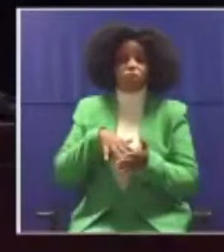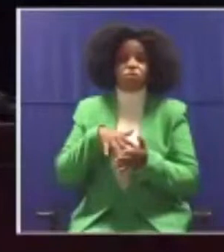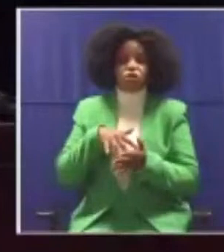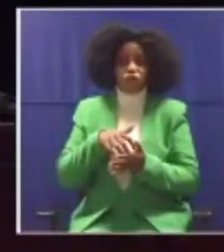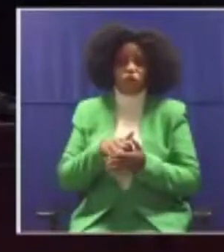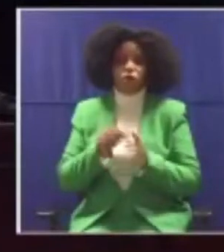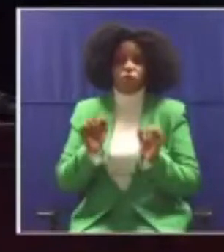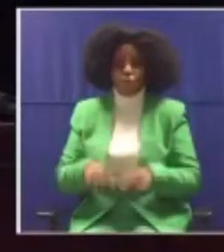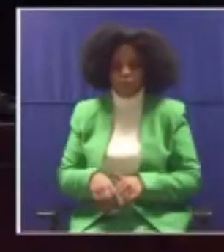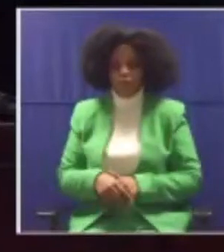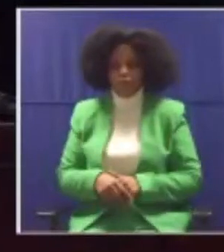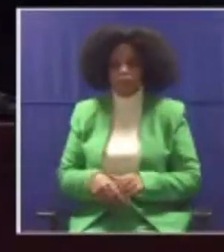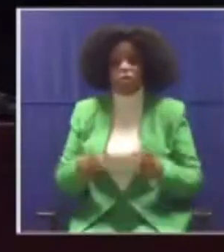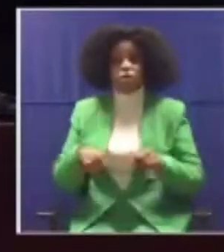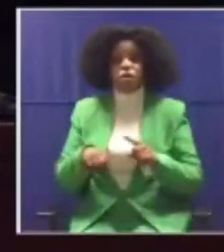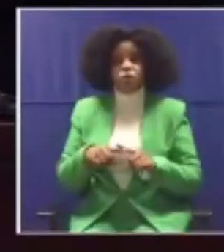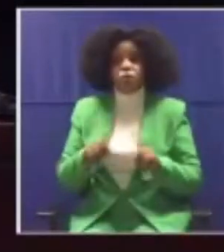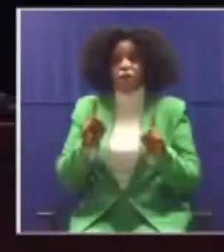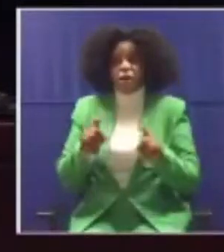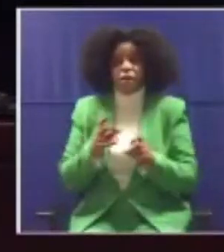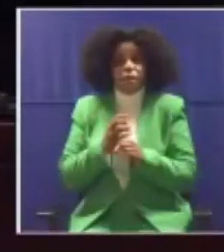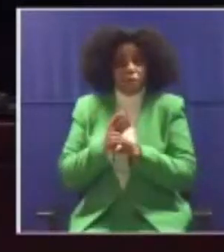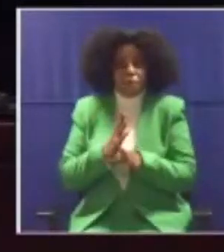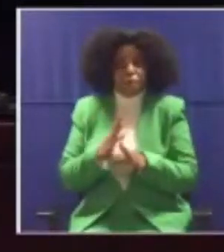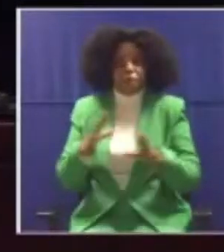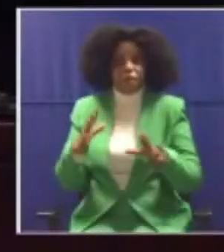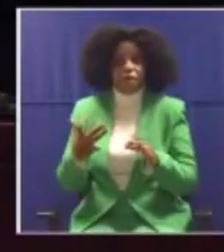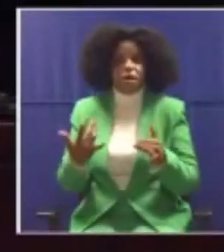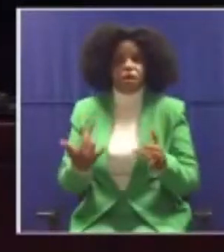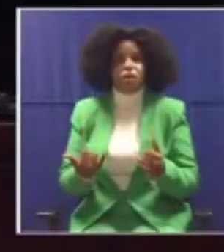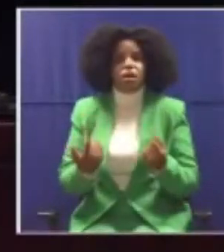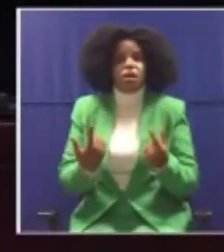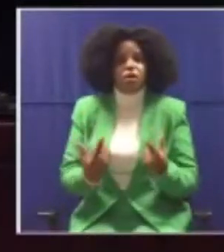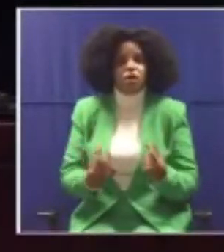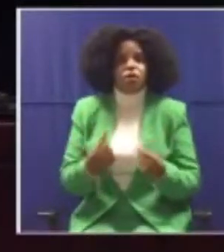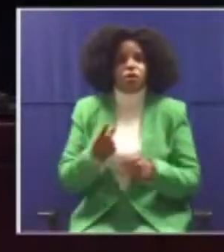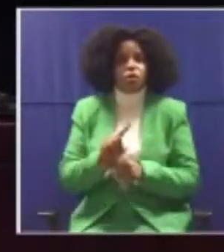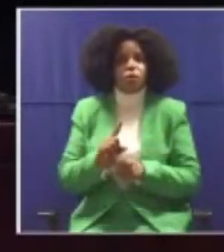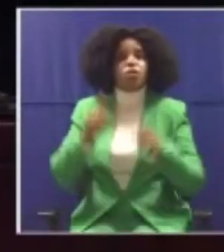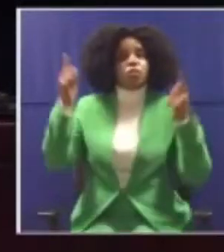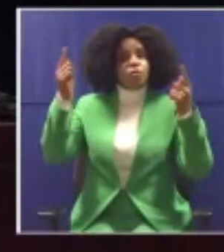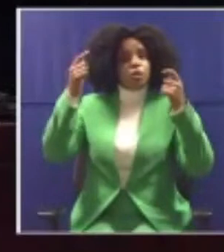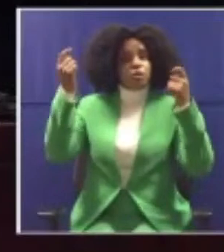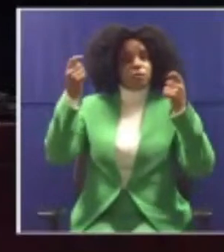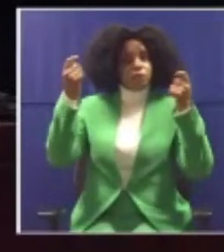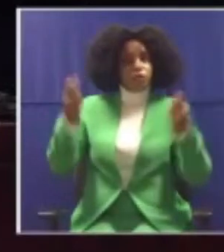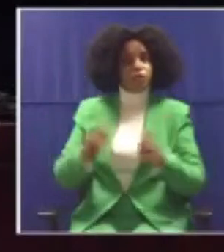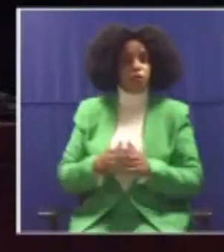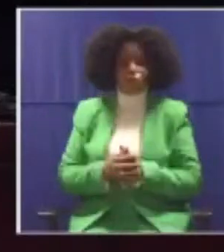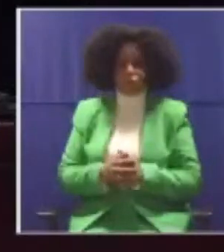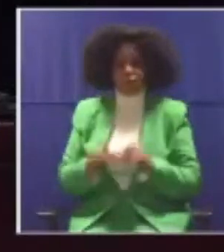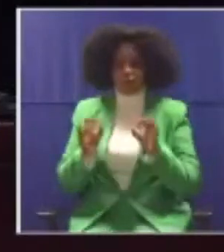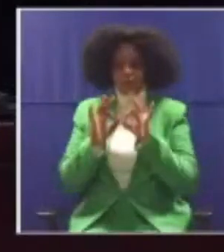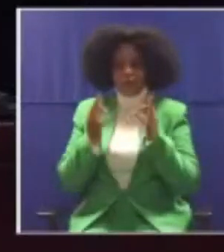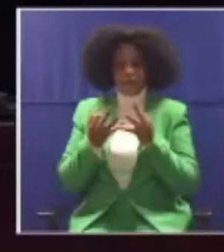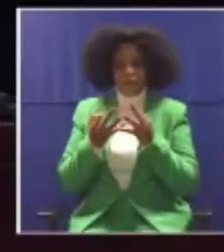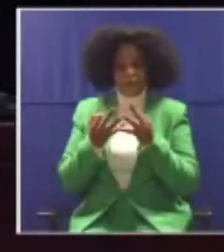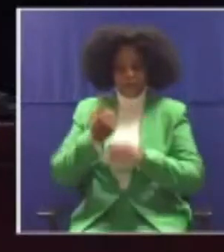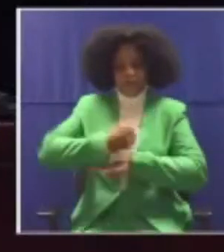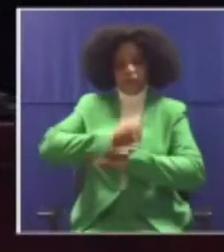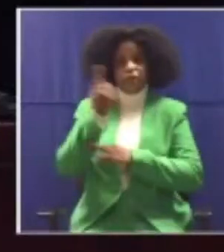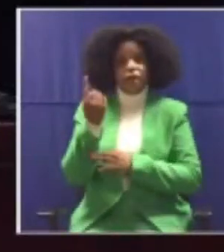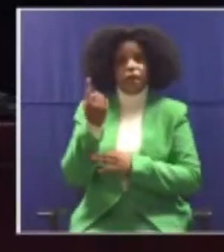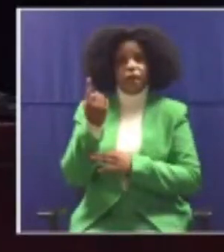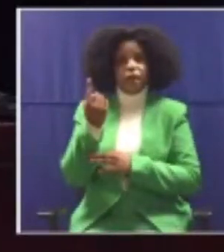must also begin to institutionalize the commemoration and celebrations of Family Day or